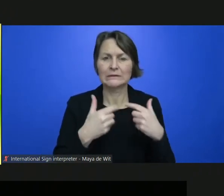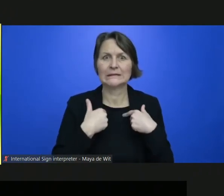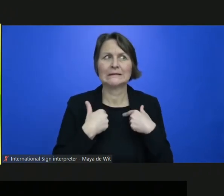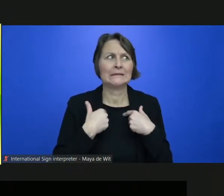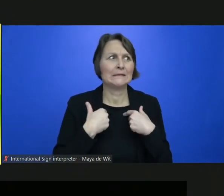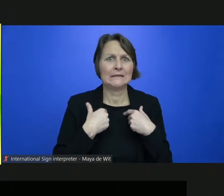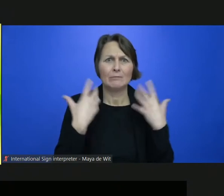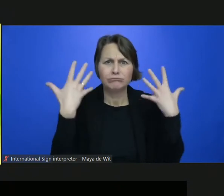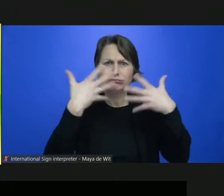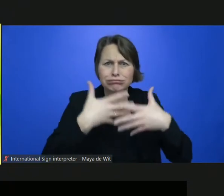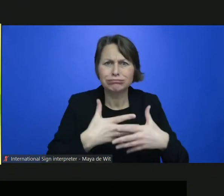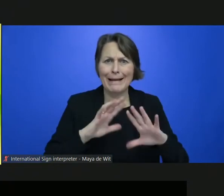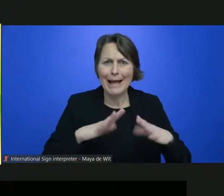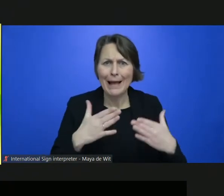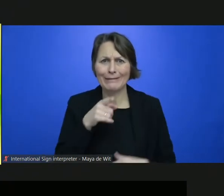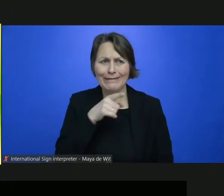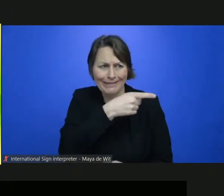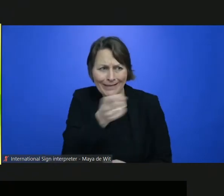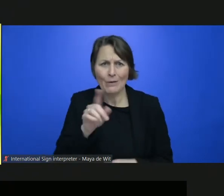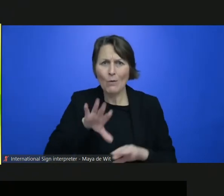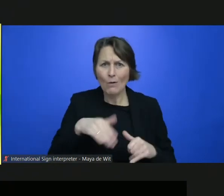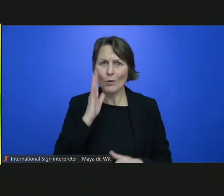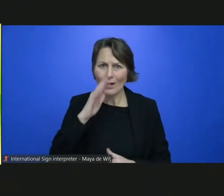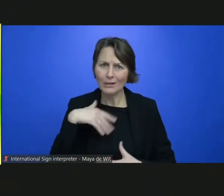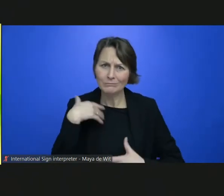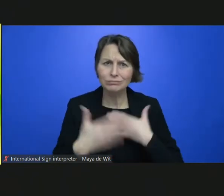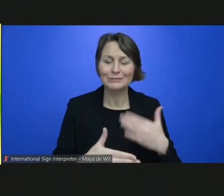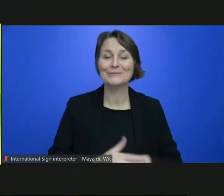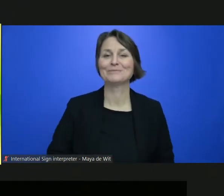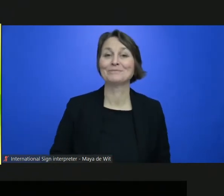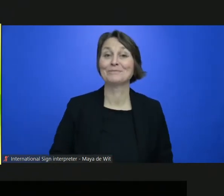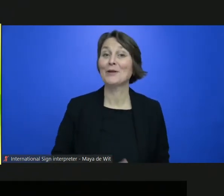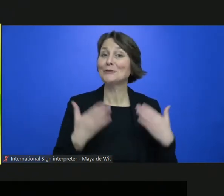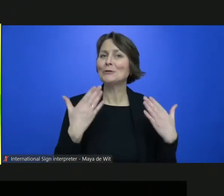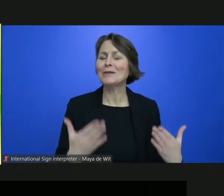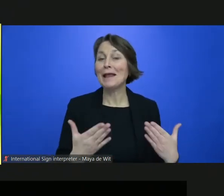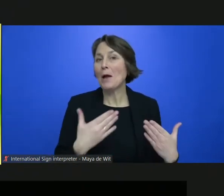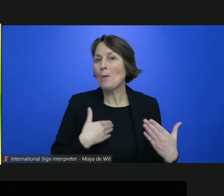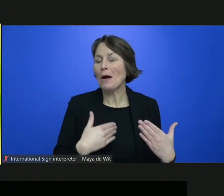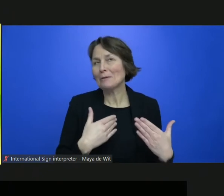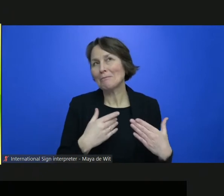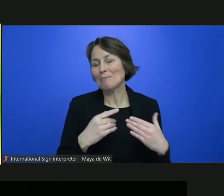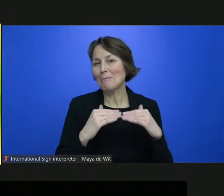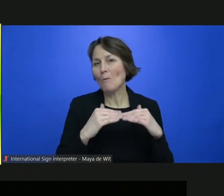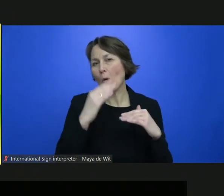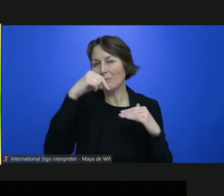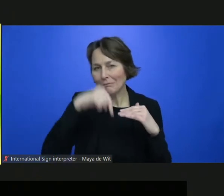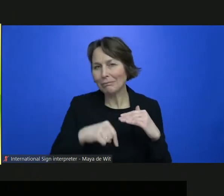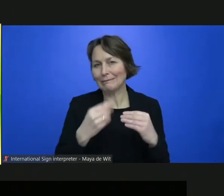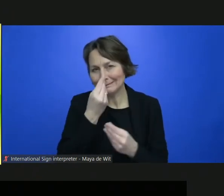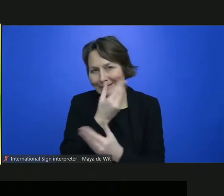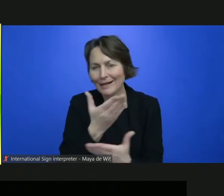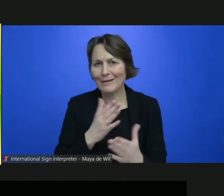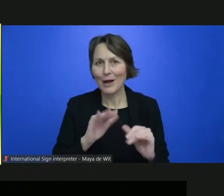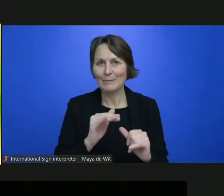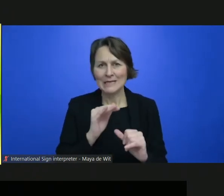through why I became obsessed, if you like, with this issue. And it really started with